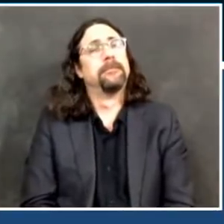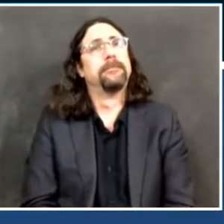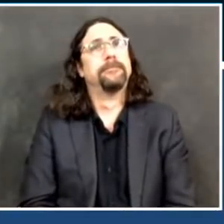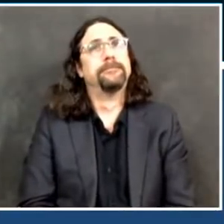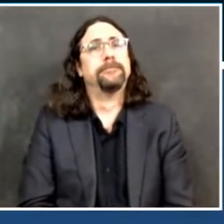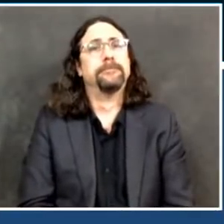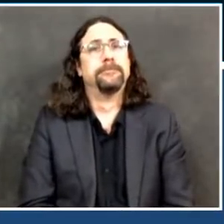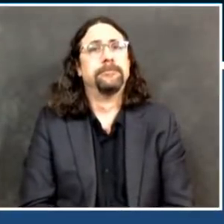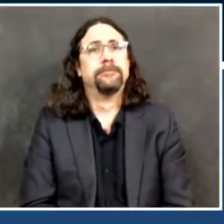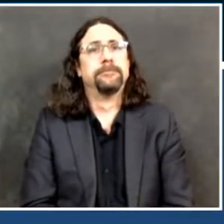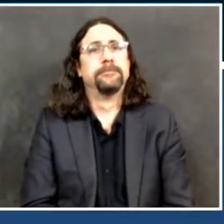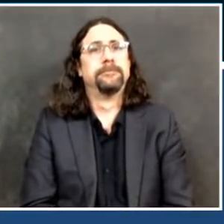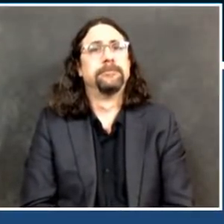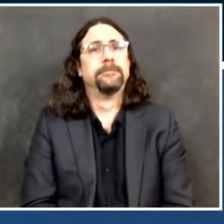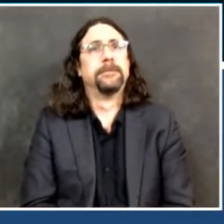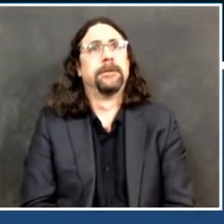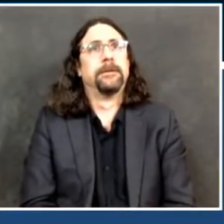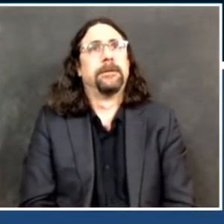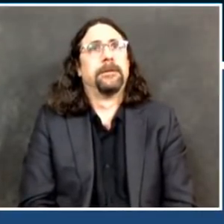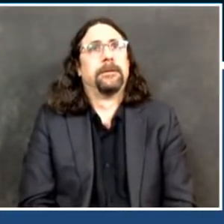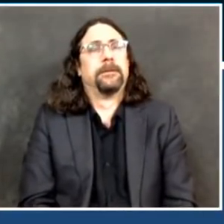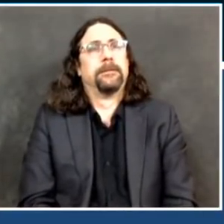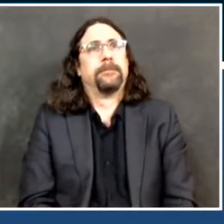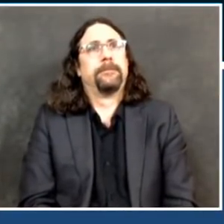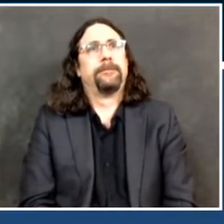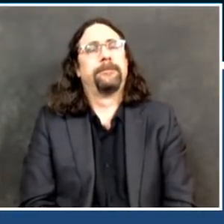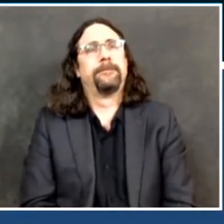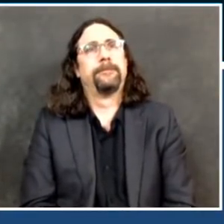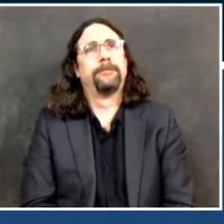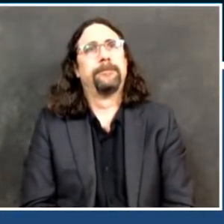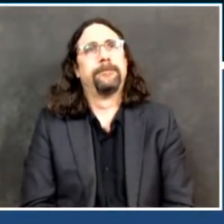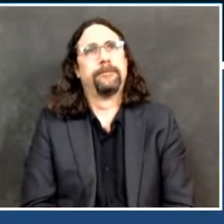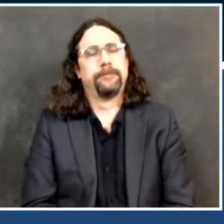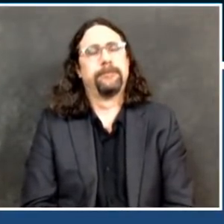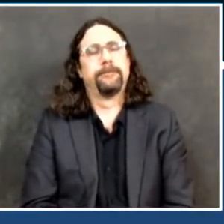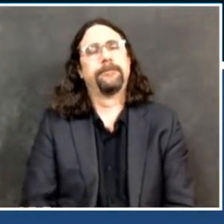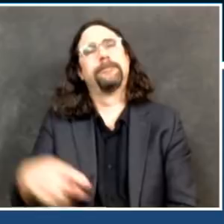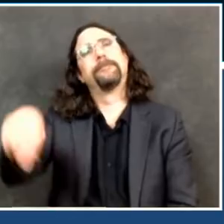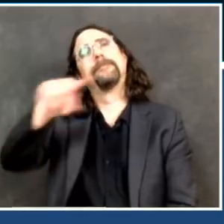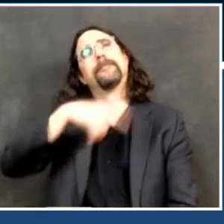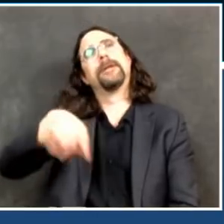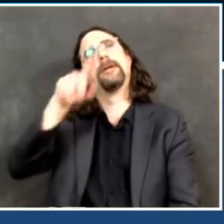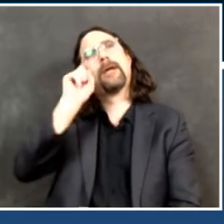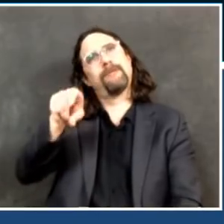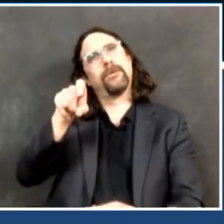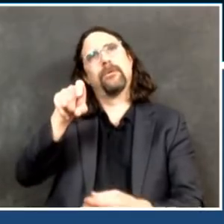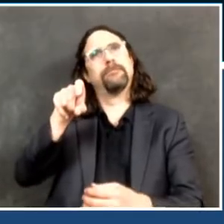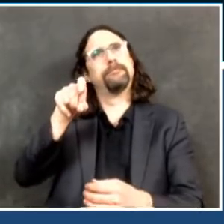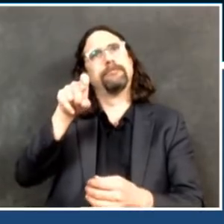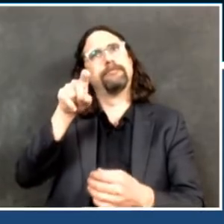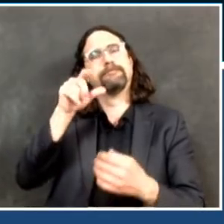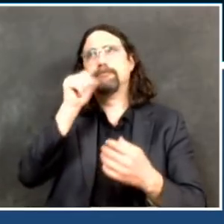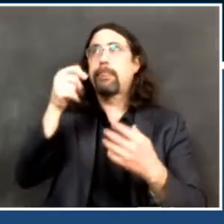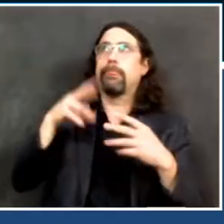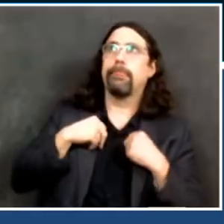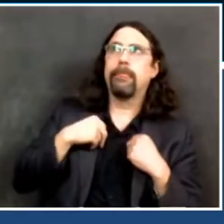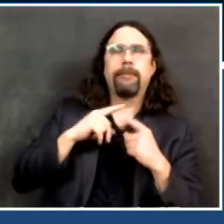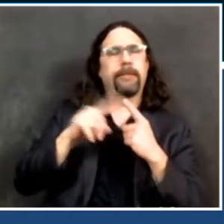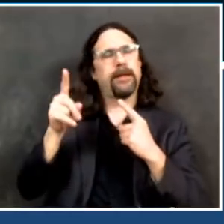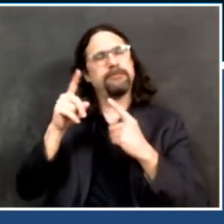That's what New Yorkers do. We're going to find a way. Yesterday, I talked about the amazing work that's being done right here in our own